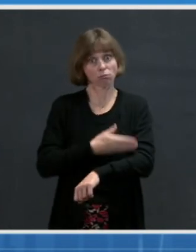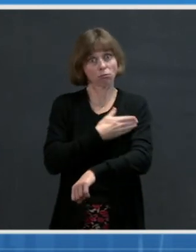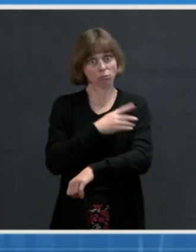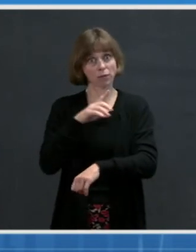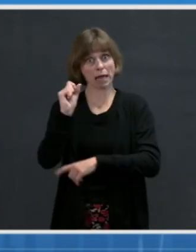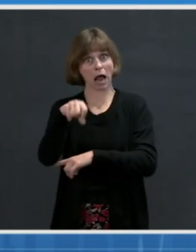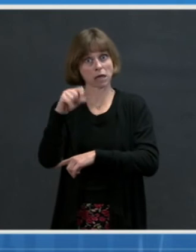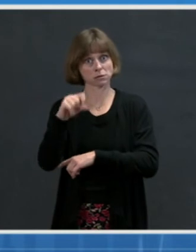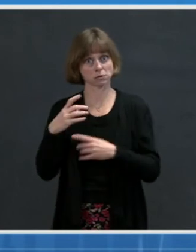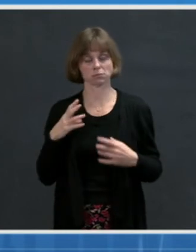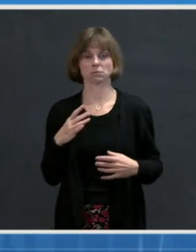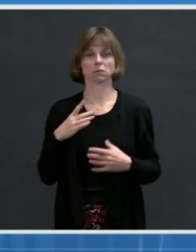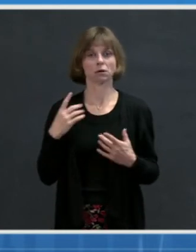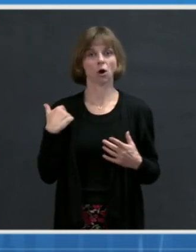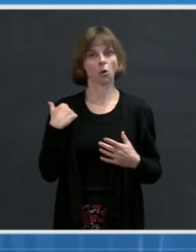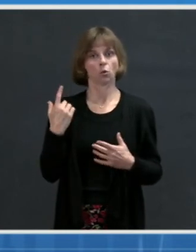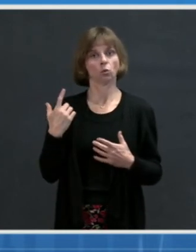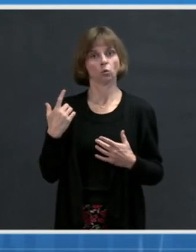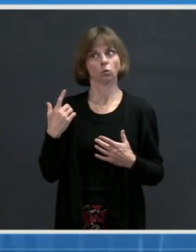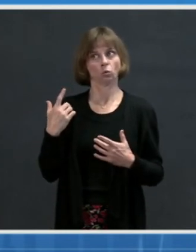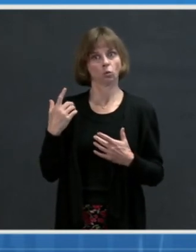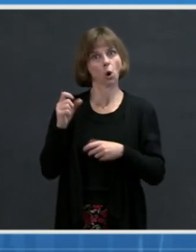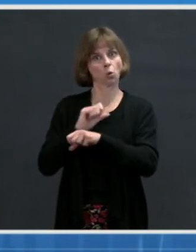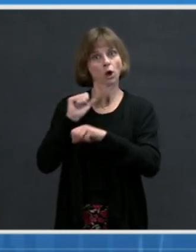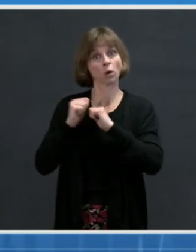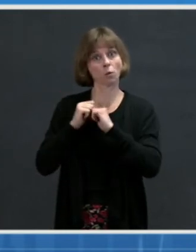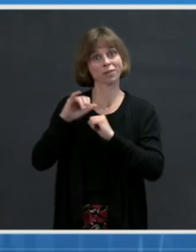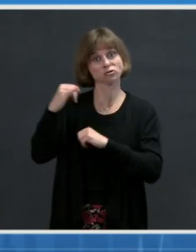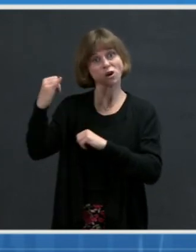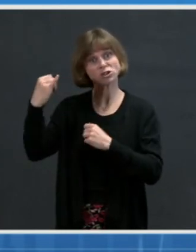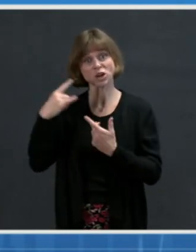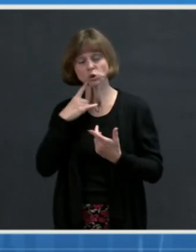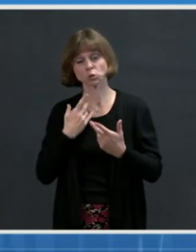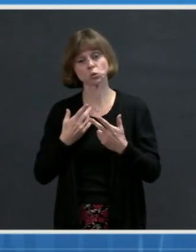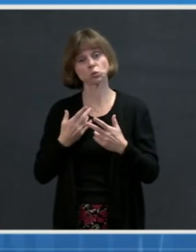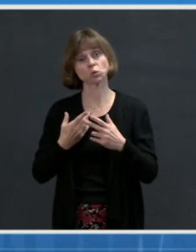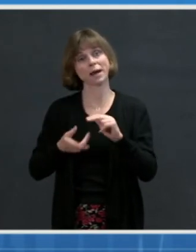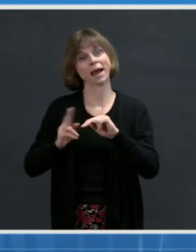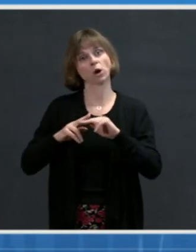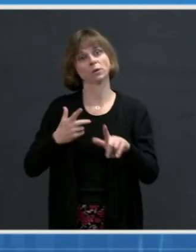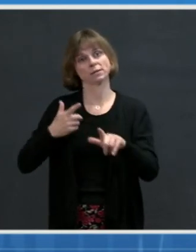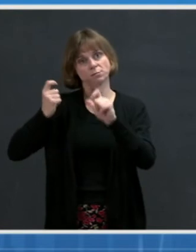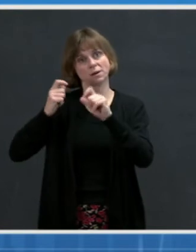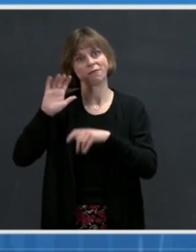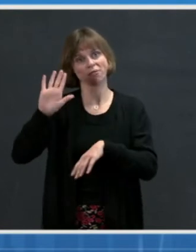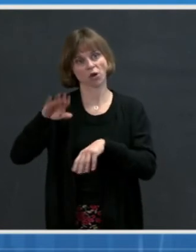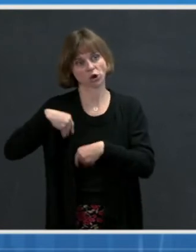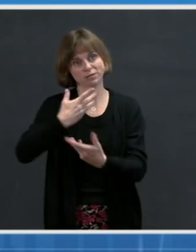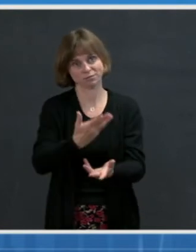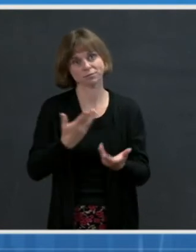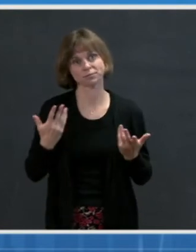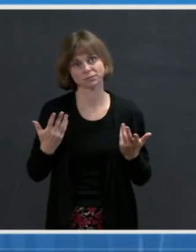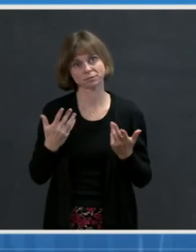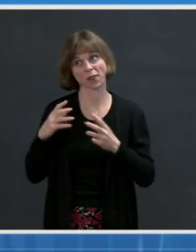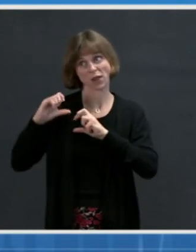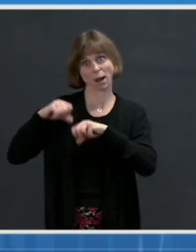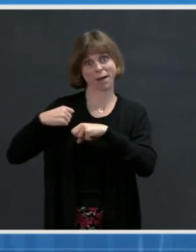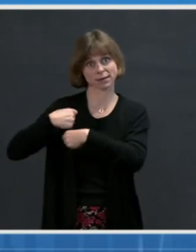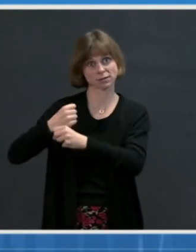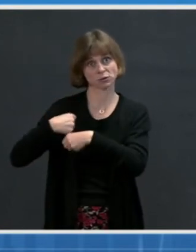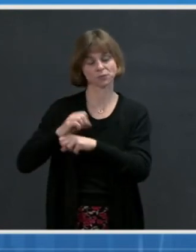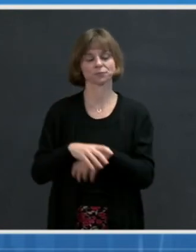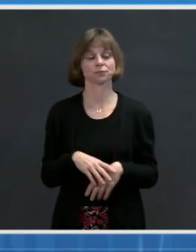to accelerate their delivery and their capacity. On Moderna and Pfizer, as you know, we've